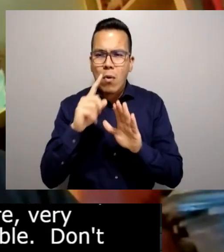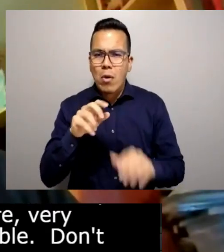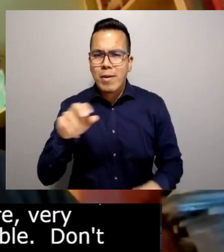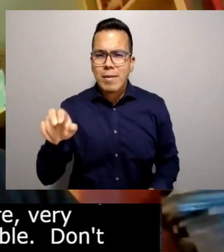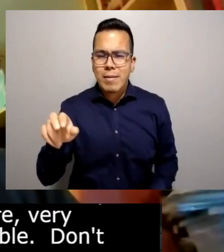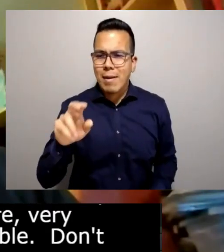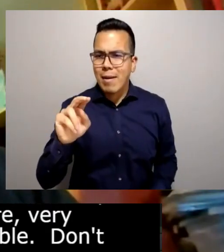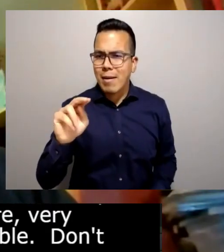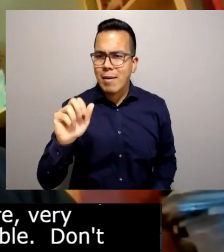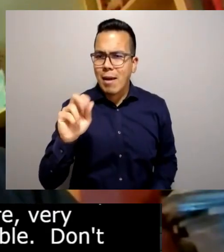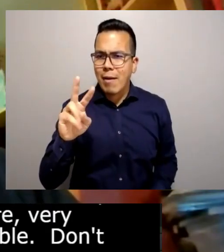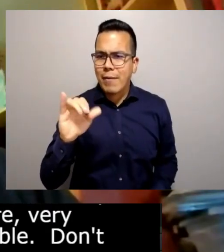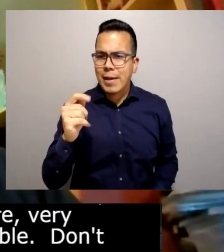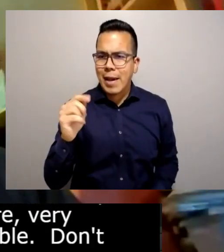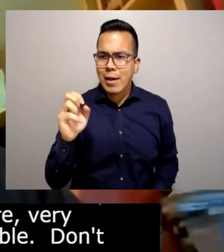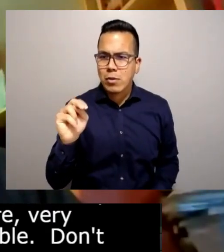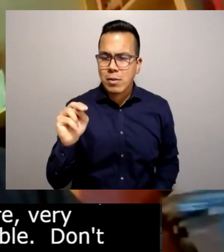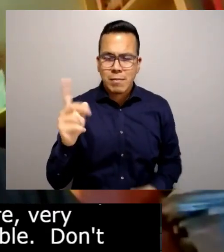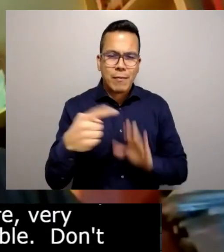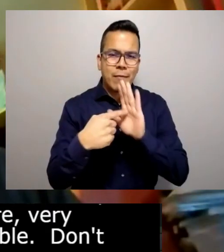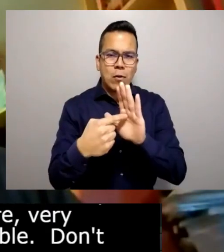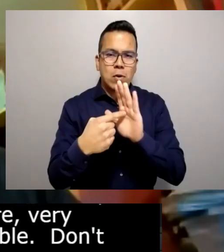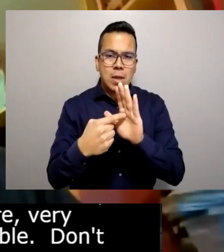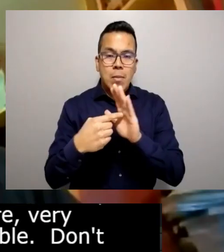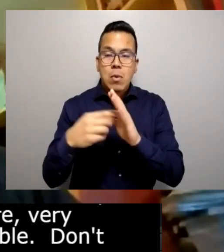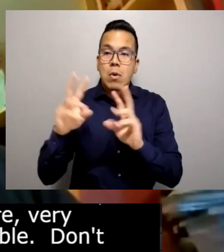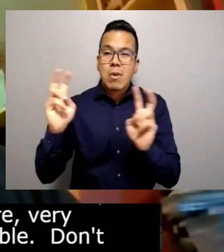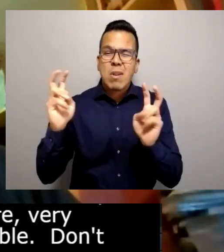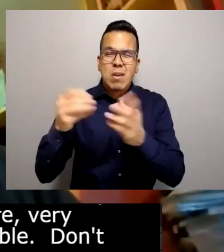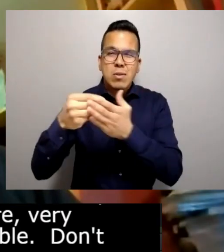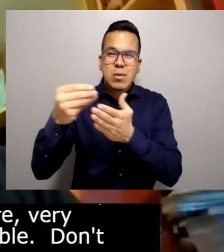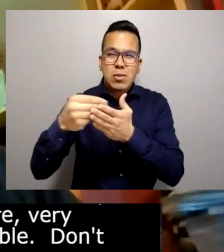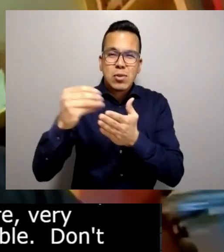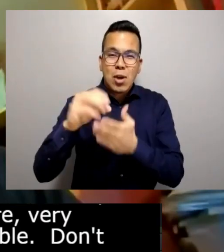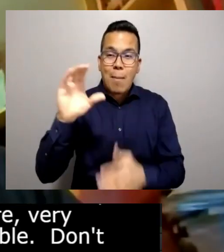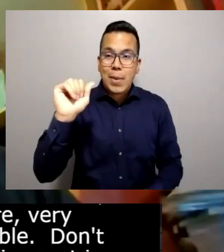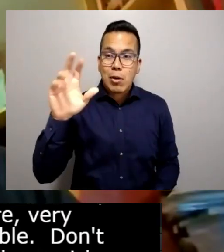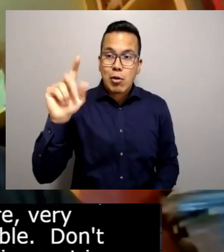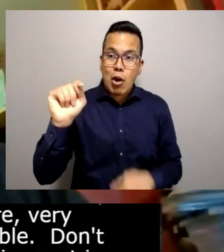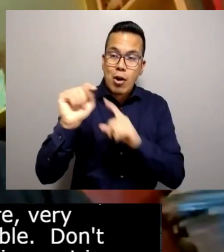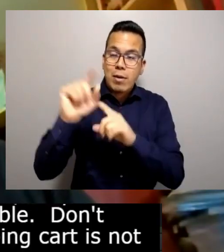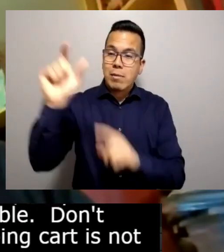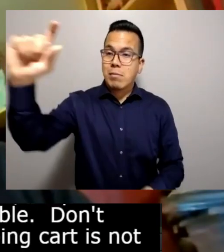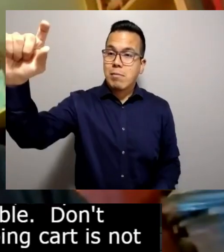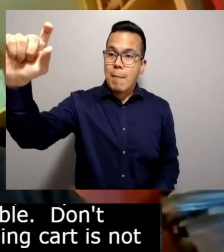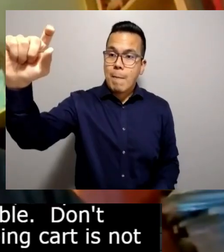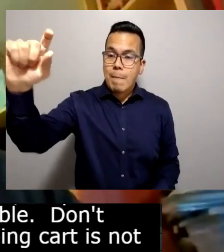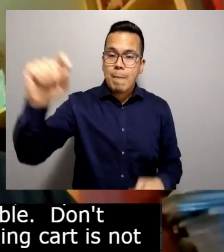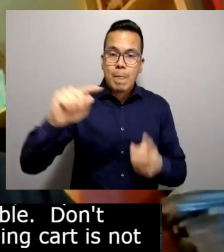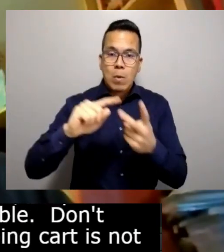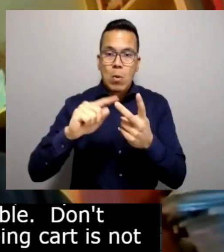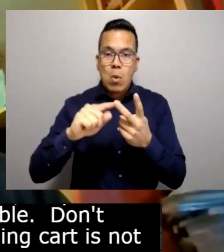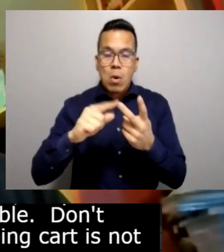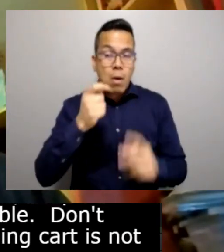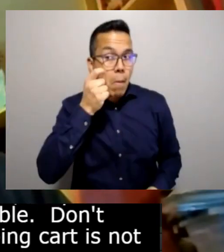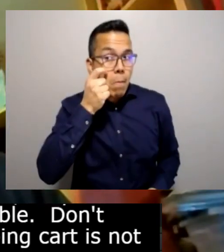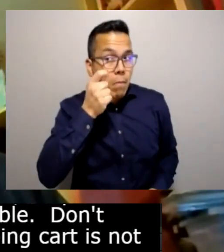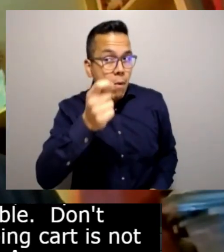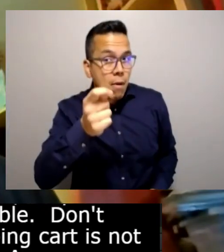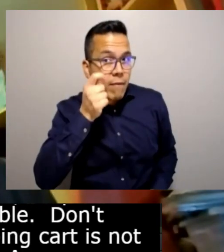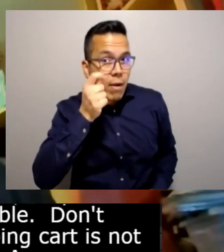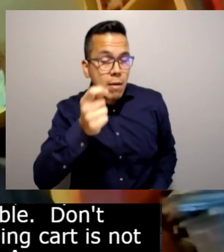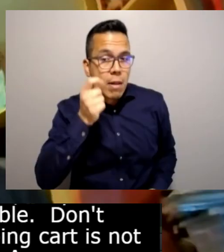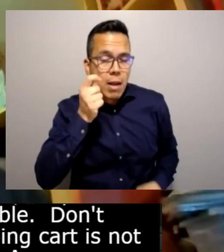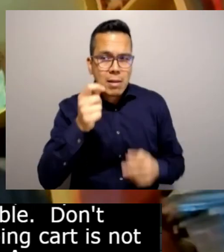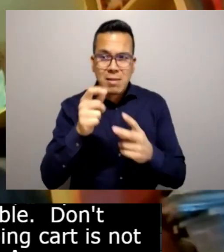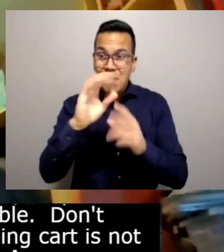Shopping cart is not necessarily going to communicate what it should. A magnifying glass is even worse in terms of search. And